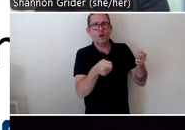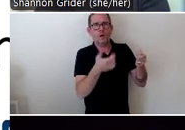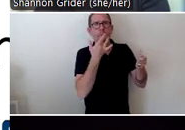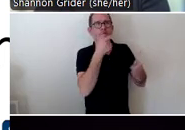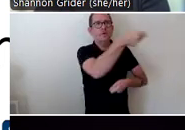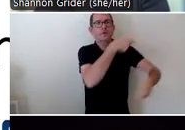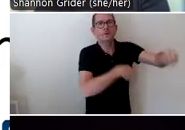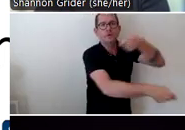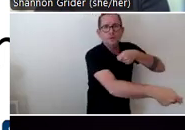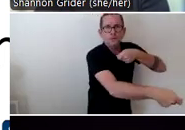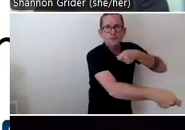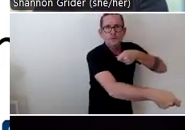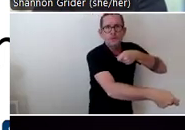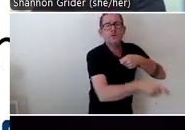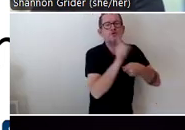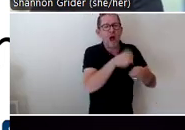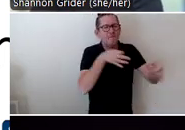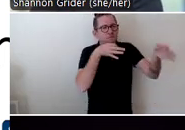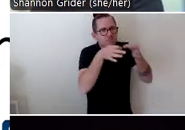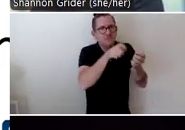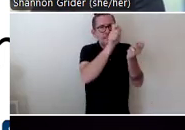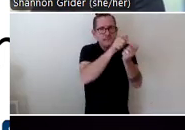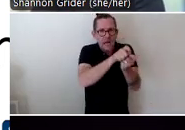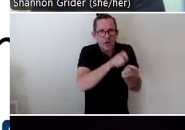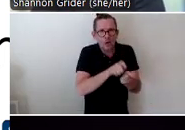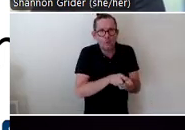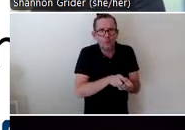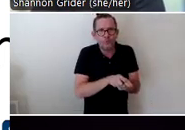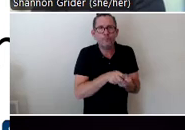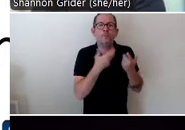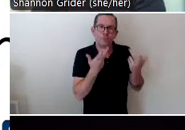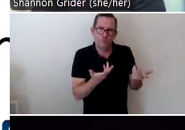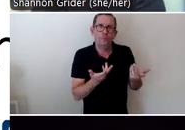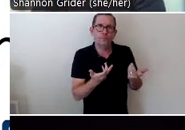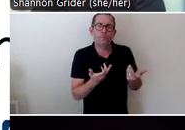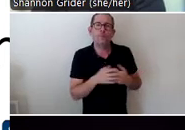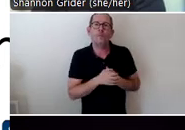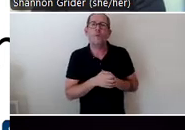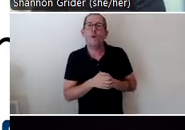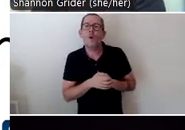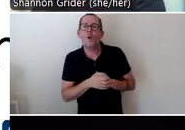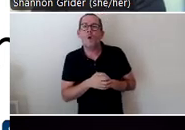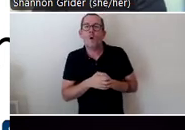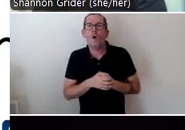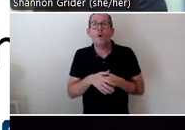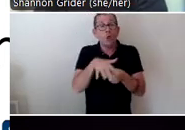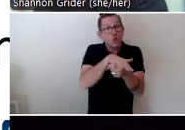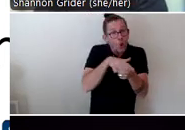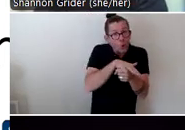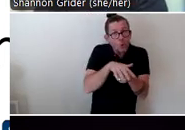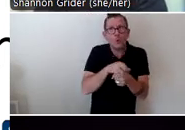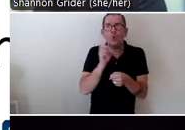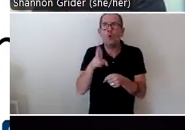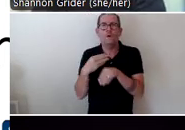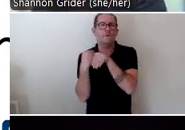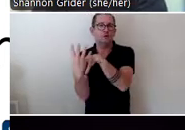then sometimes interpreters can handle that, but other times they're like, yeah, this is just not something that I can do, and I would have, had I known,